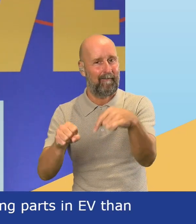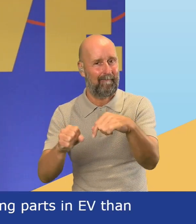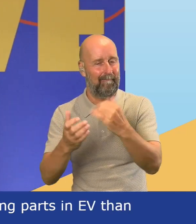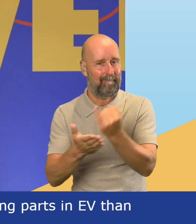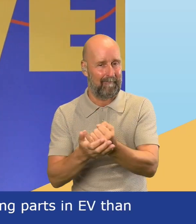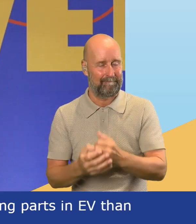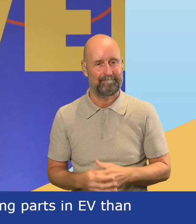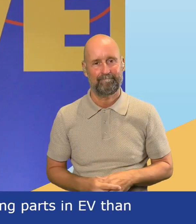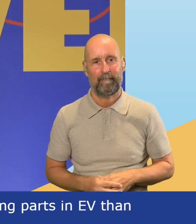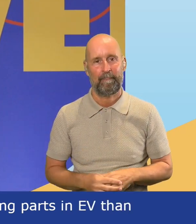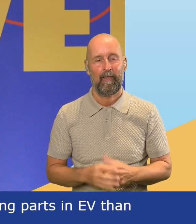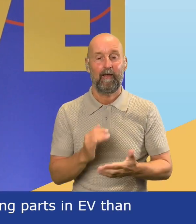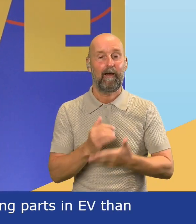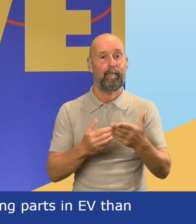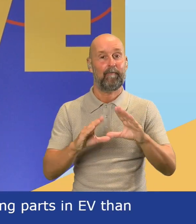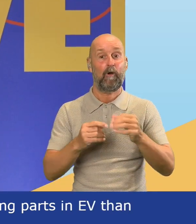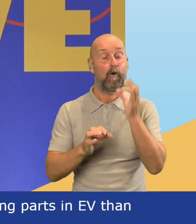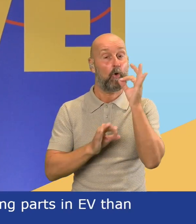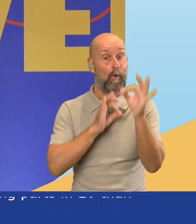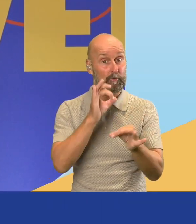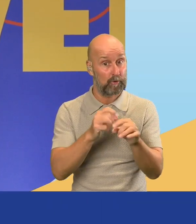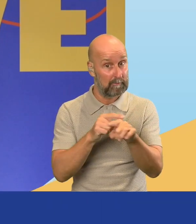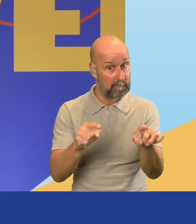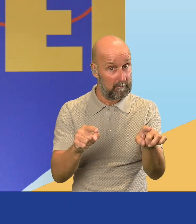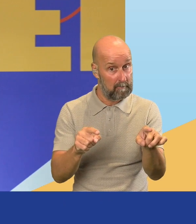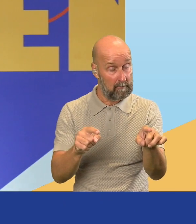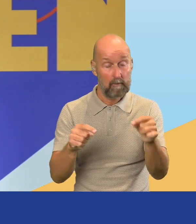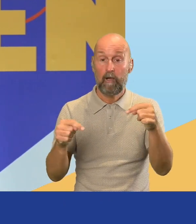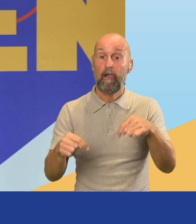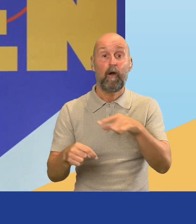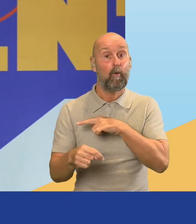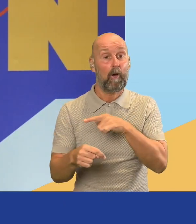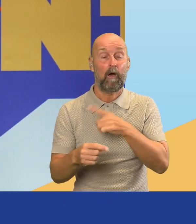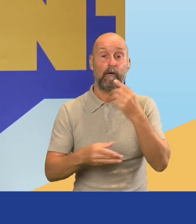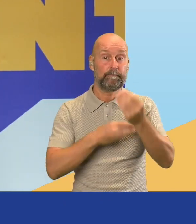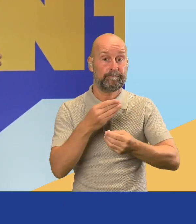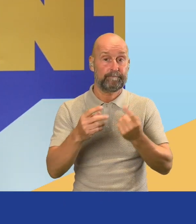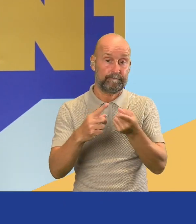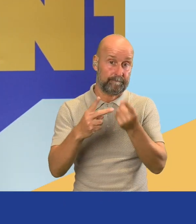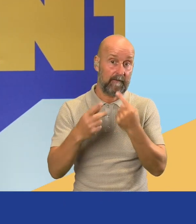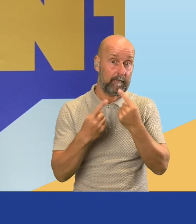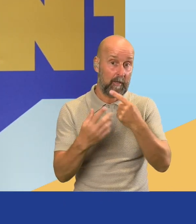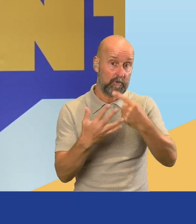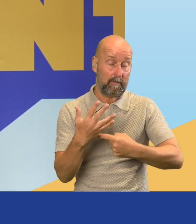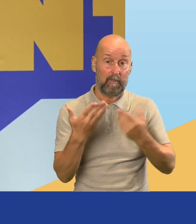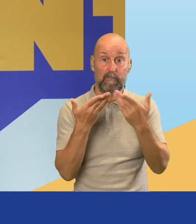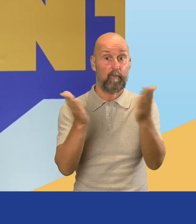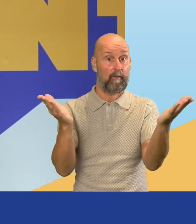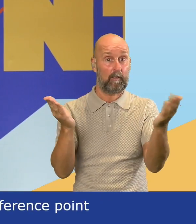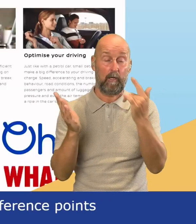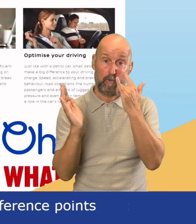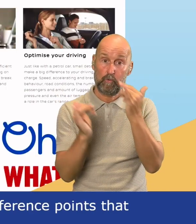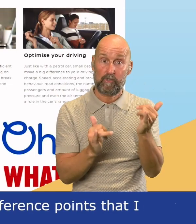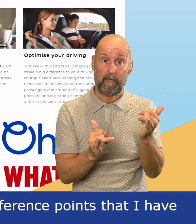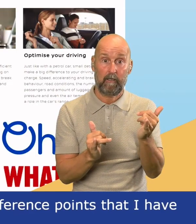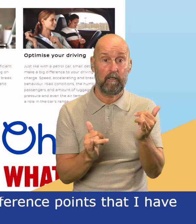Just as a final close before I open the floor to questions, all of the reference points that I've shared today are available in the public domain. You can go and check it. And I